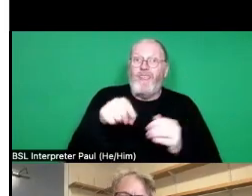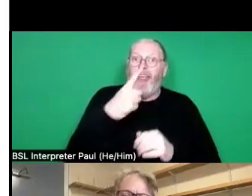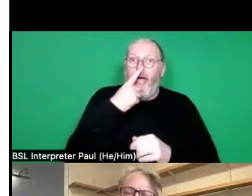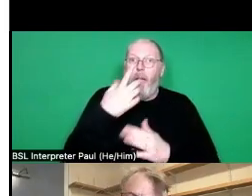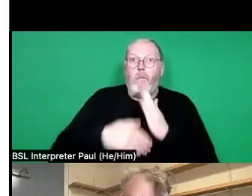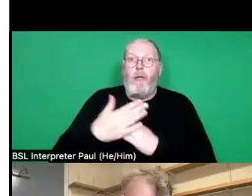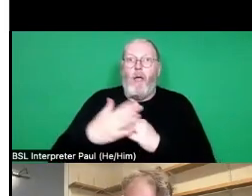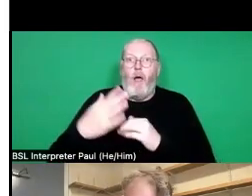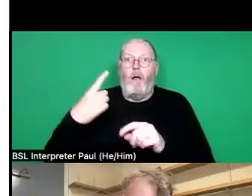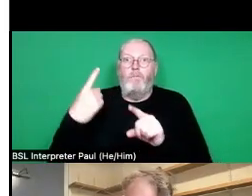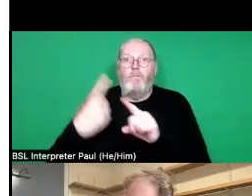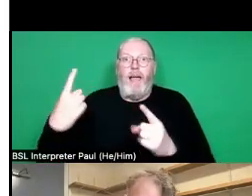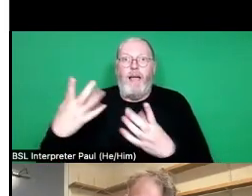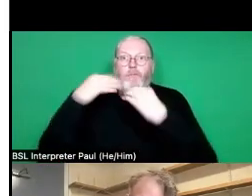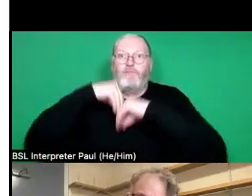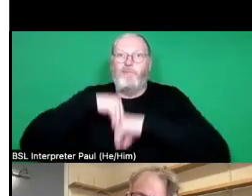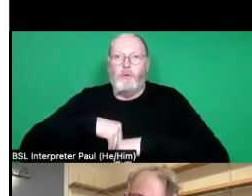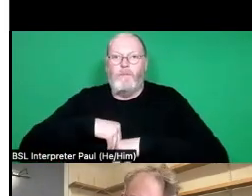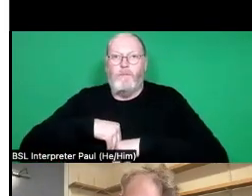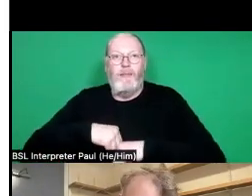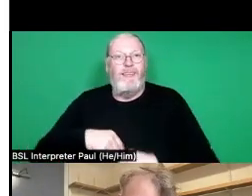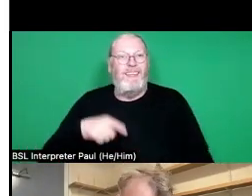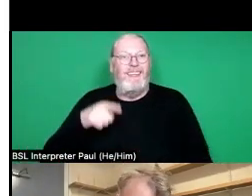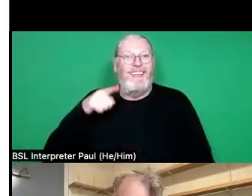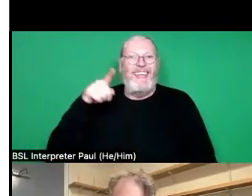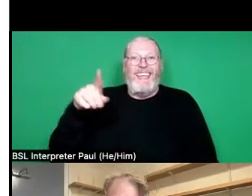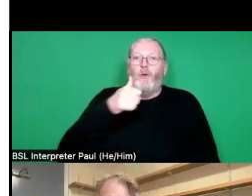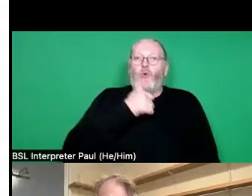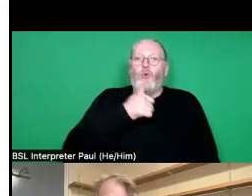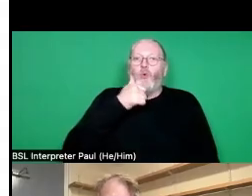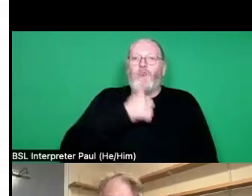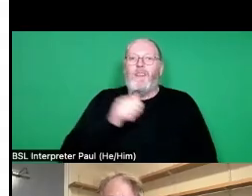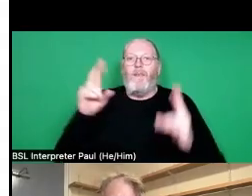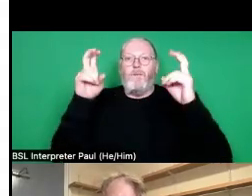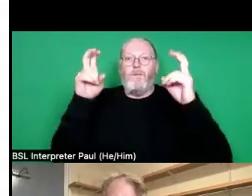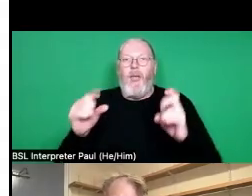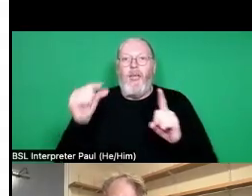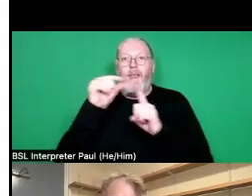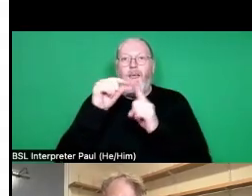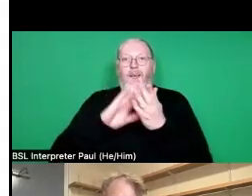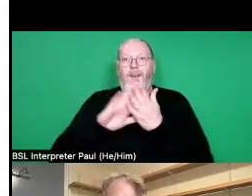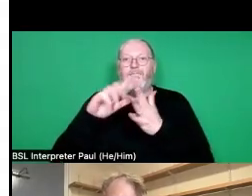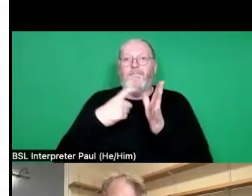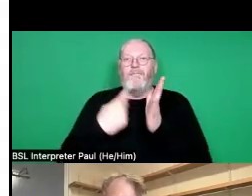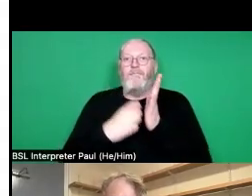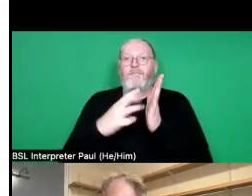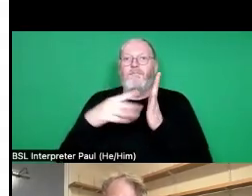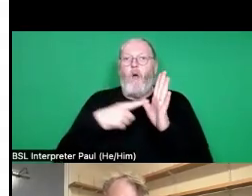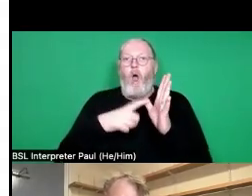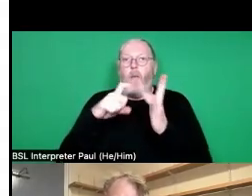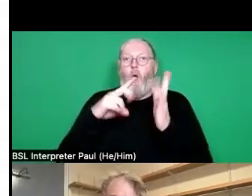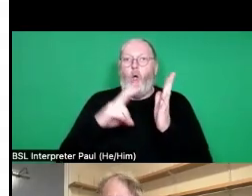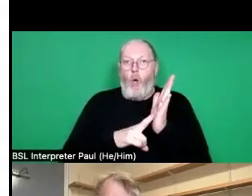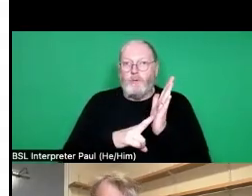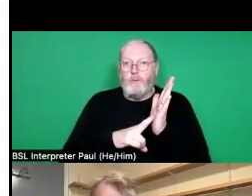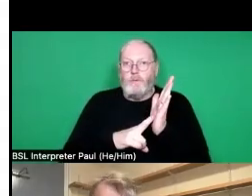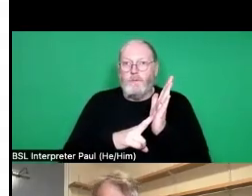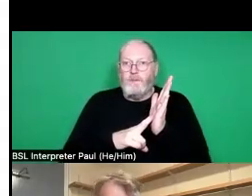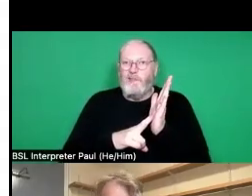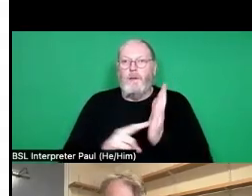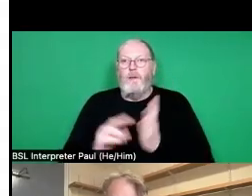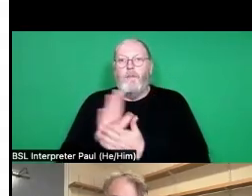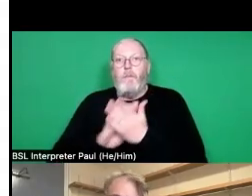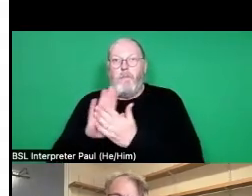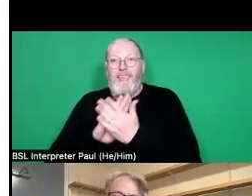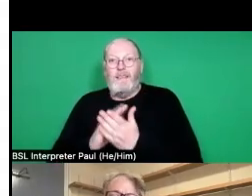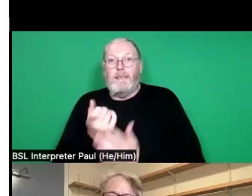idea of the pharmacon, which I believe he got from Derrida. That everything is both a cure and a